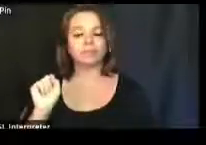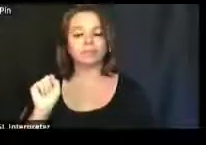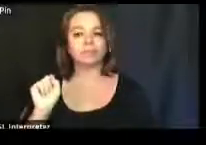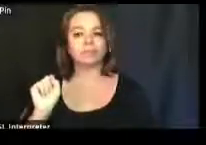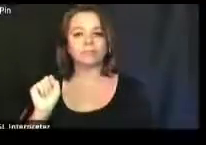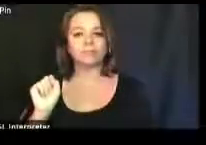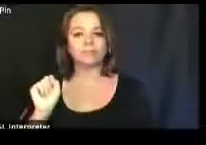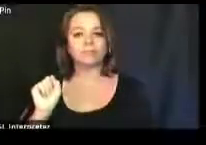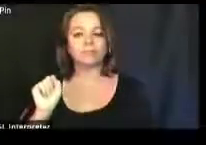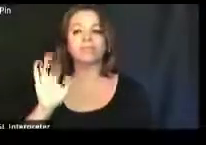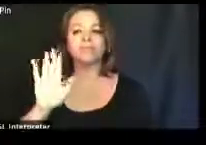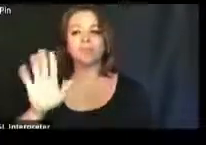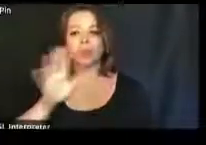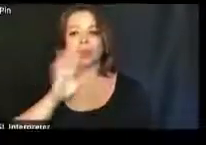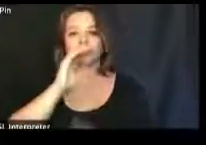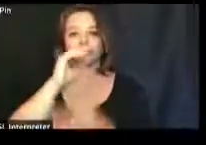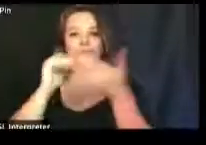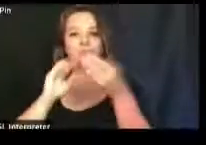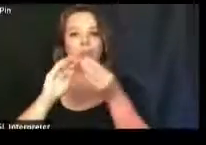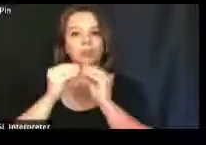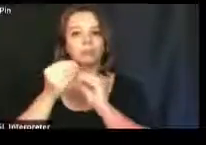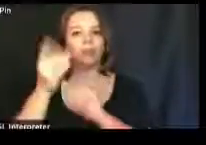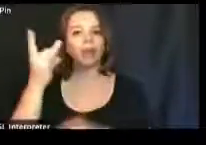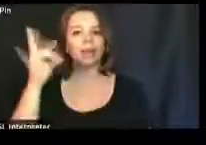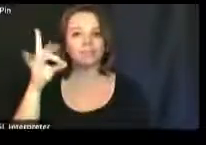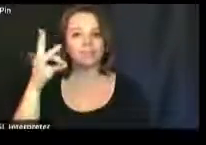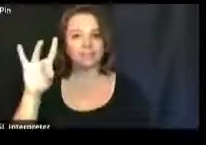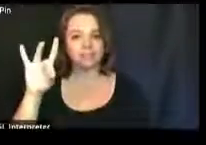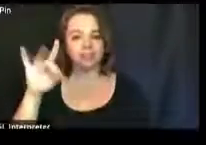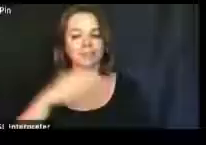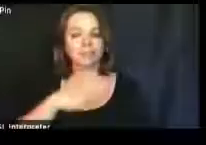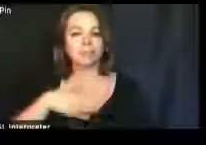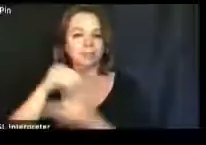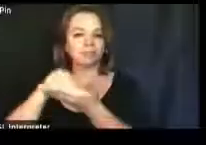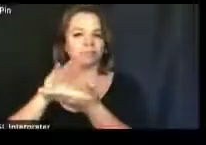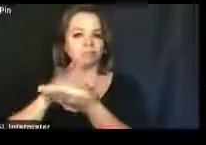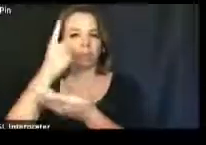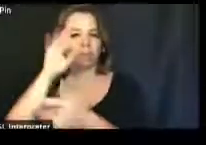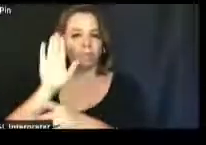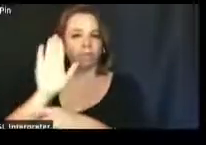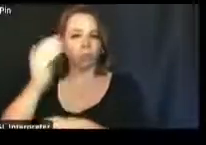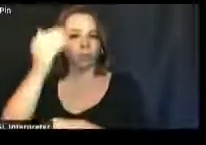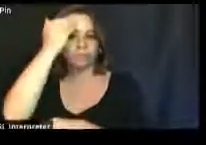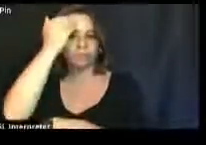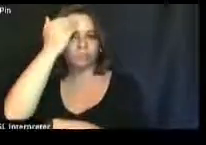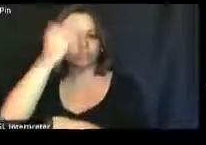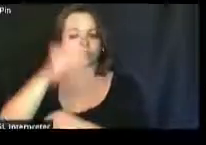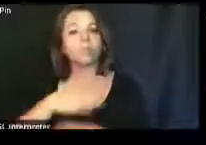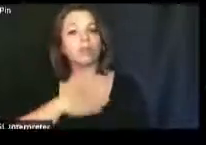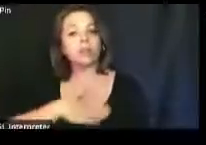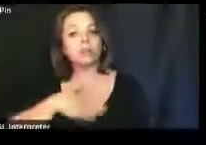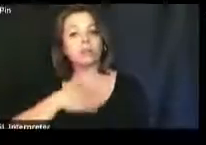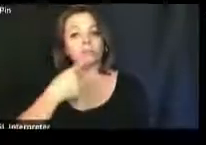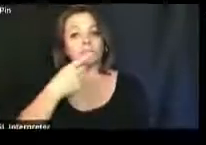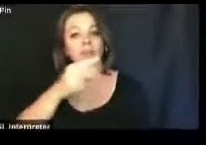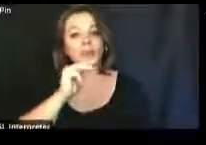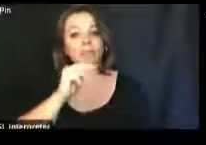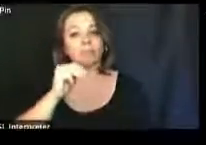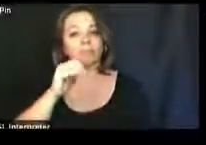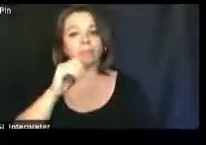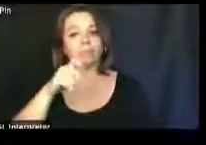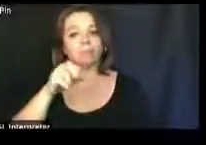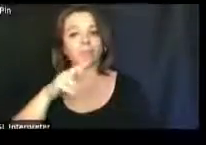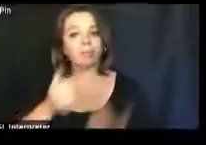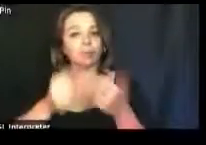Your speaker order number will be 18 if you'll please make note of that for future reference. And if you'll please let the mapper know what area you would like to discuss today, the floor is